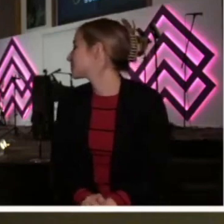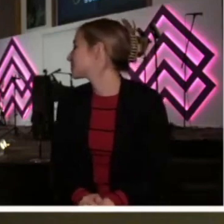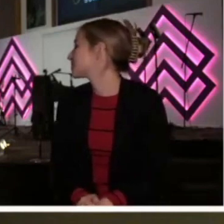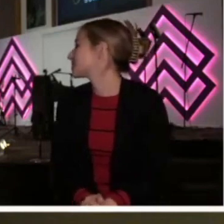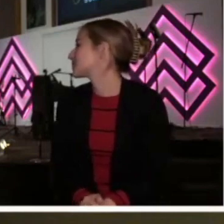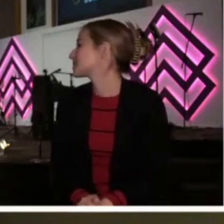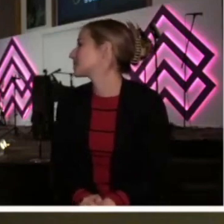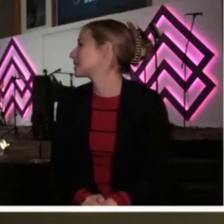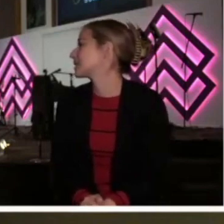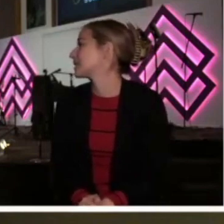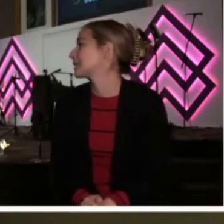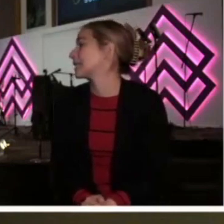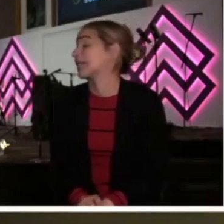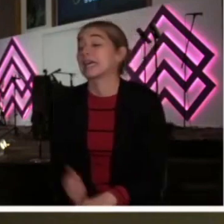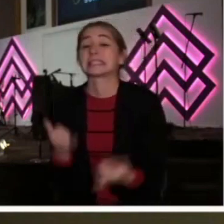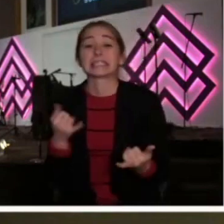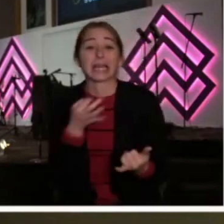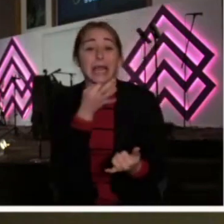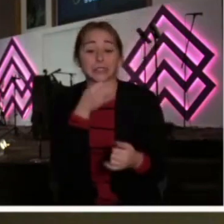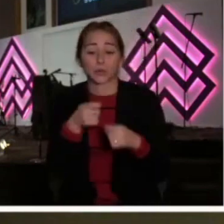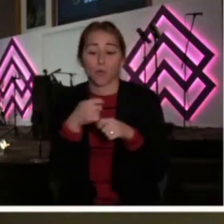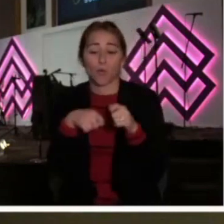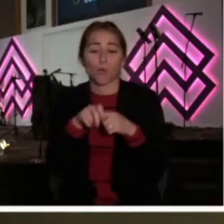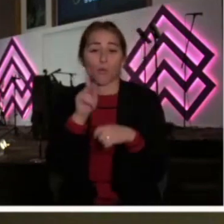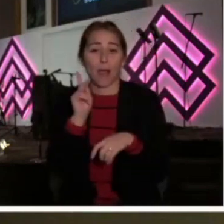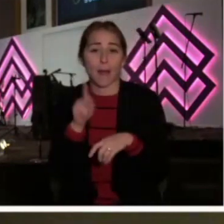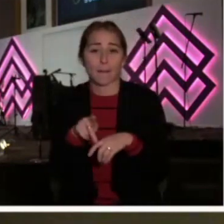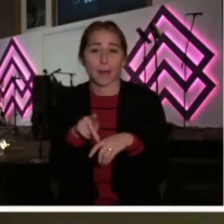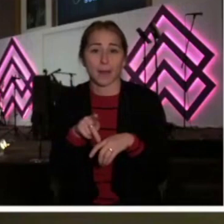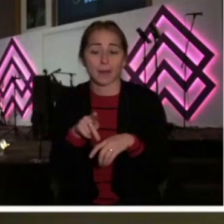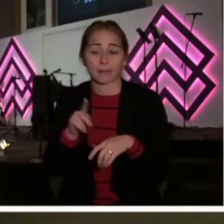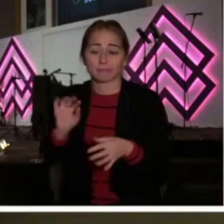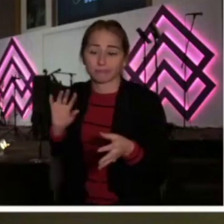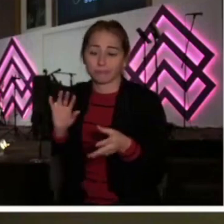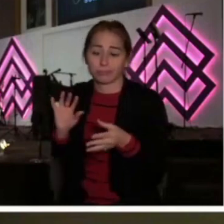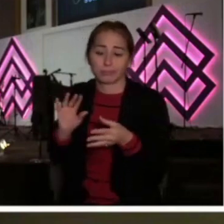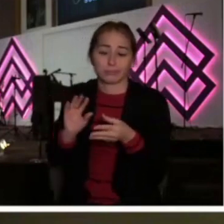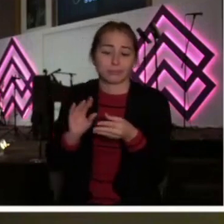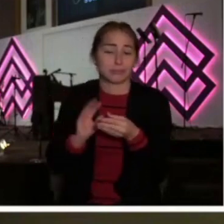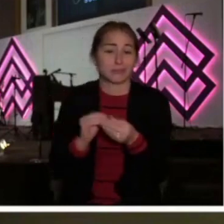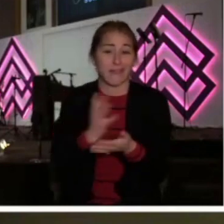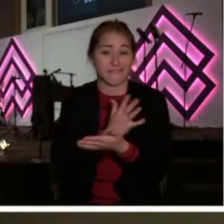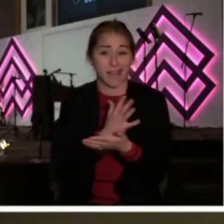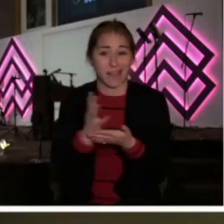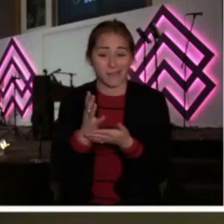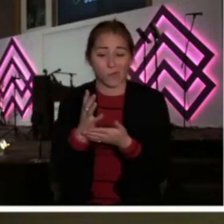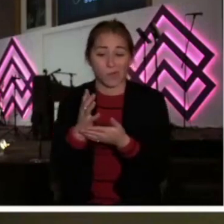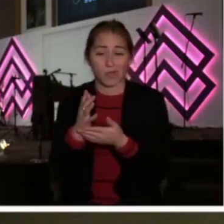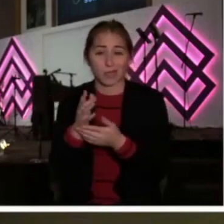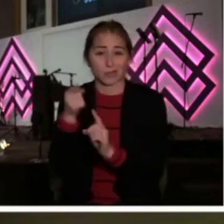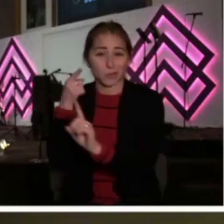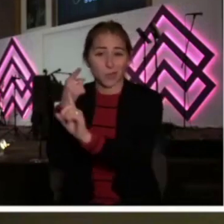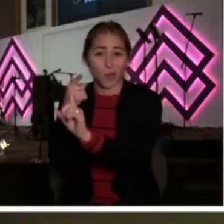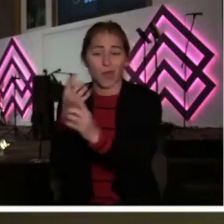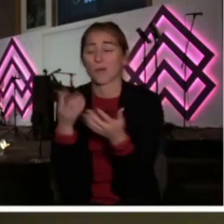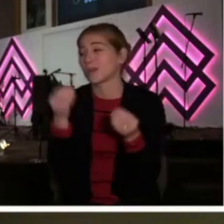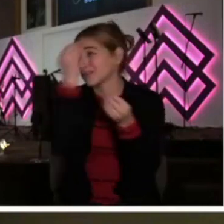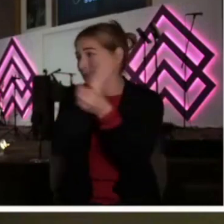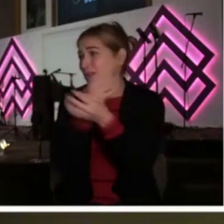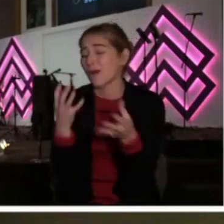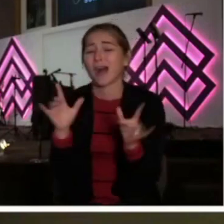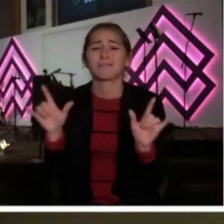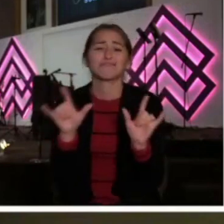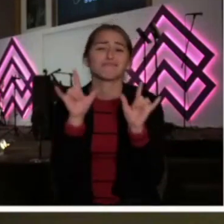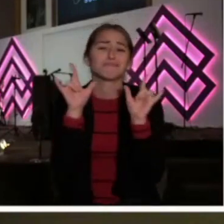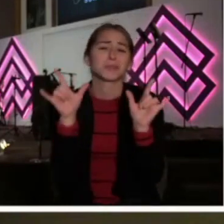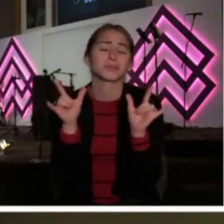As we come to the end of what has been a focus of the last 5 weeks, can I just tell you how much I love you